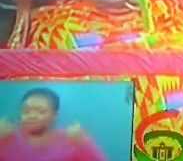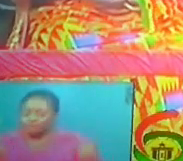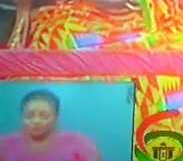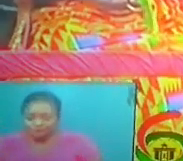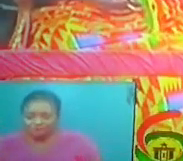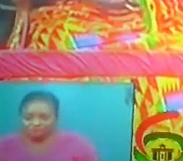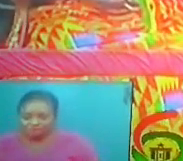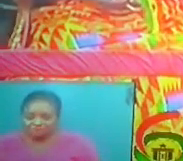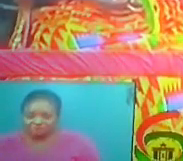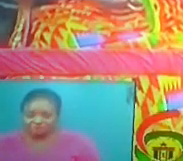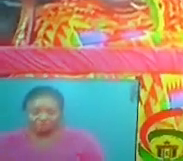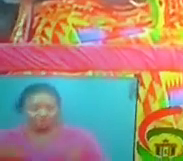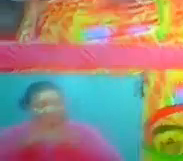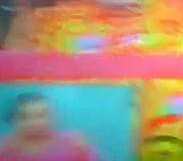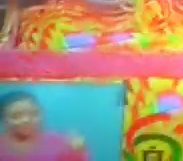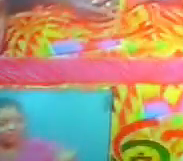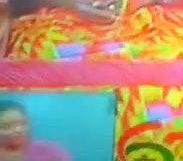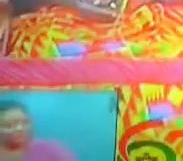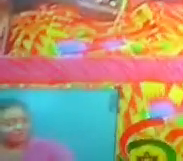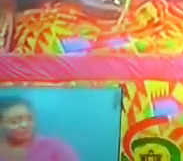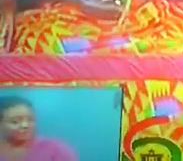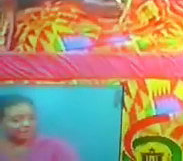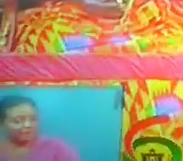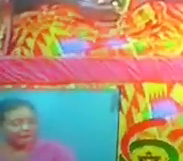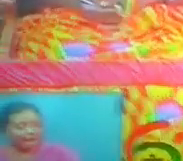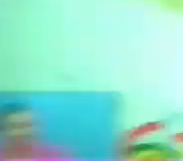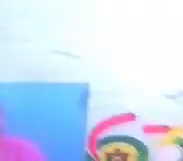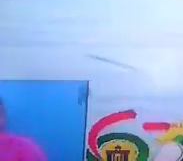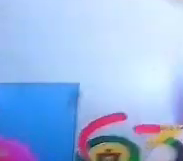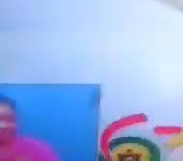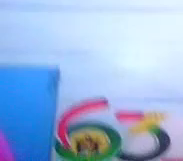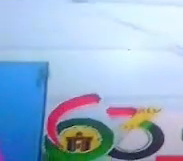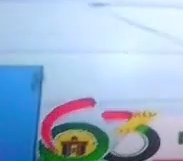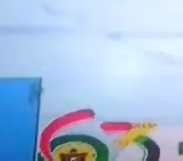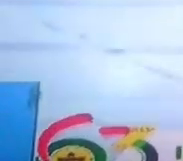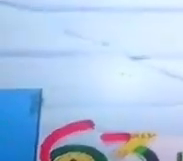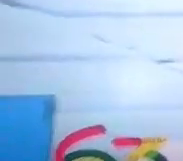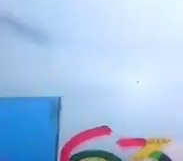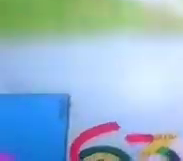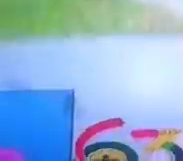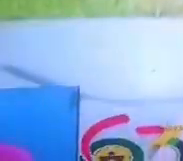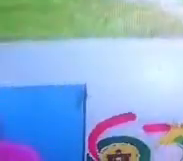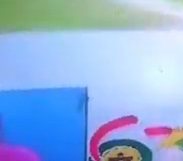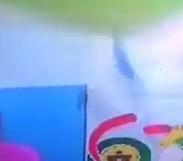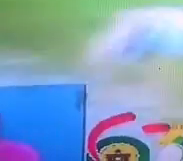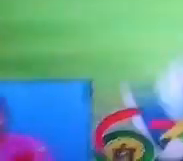so at this level, you as a physical trainer on this stage, you come and do whatever you feel like